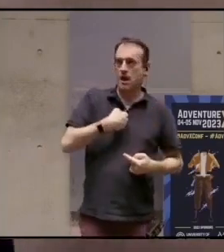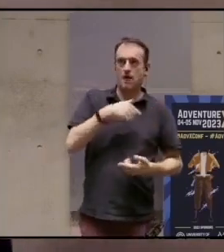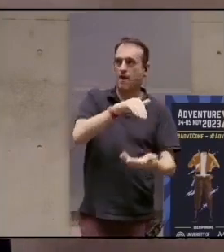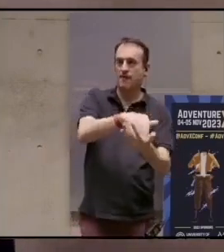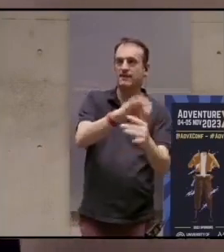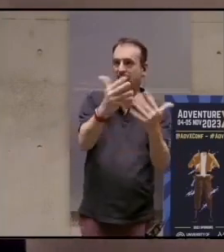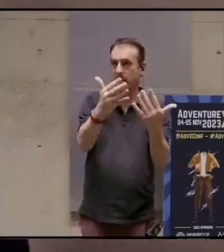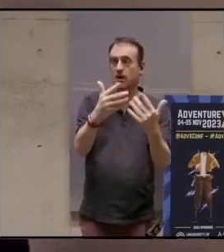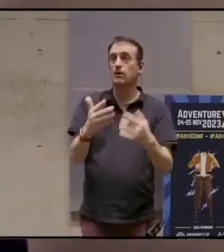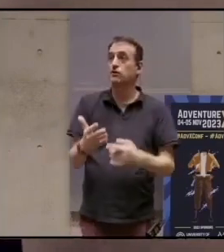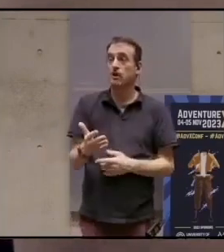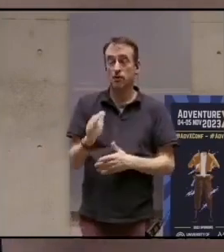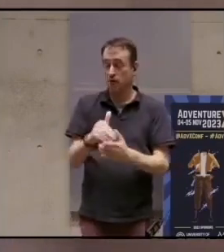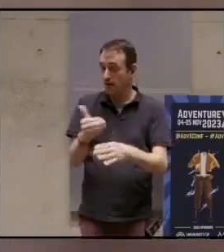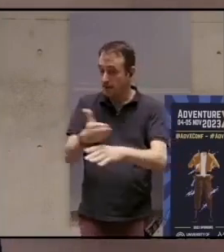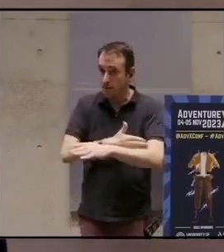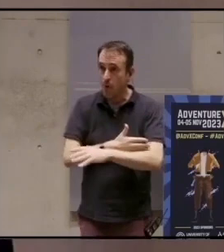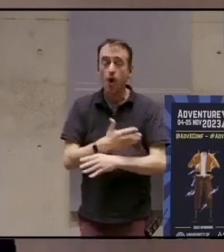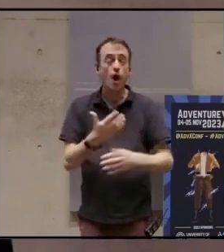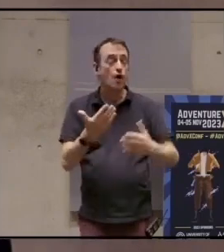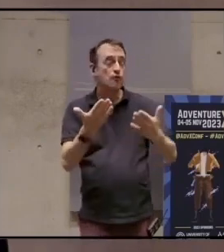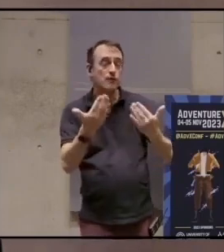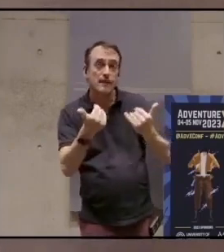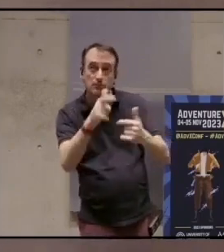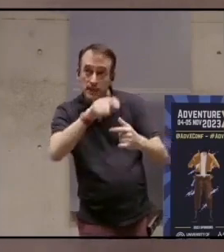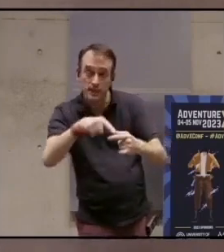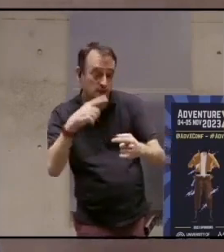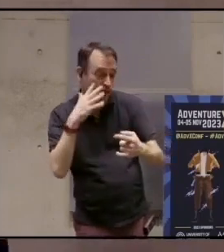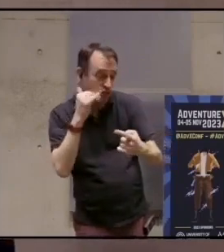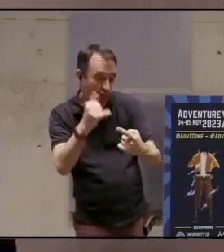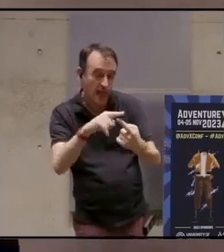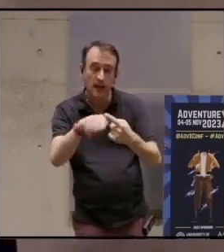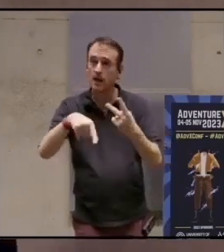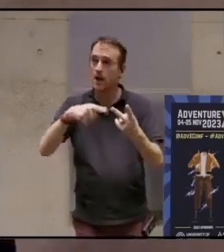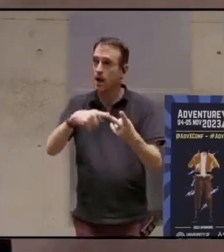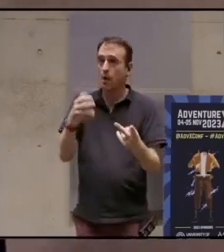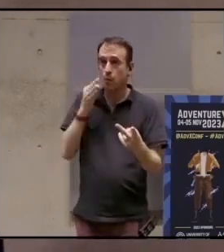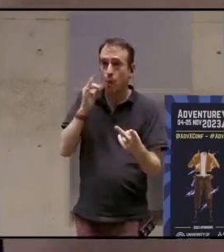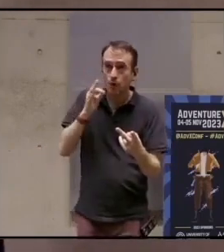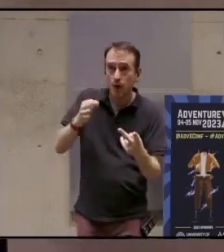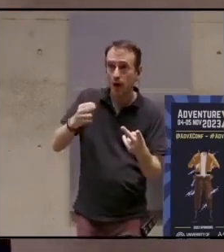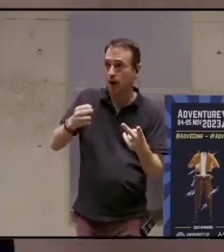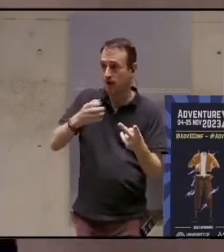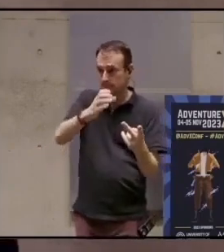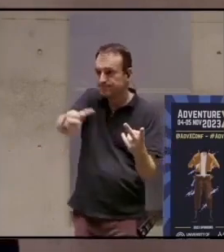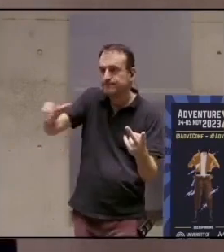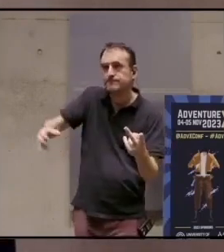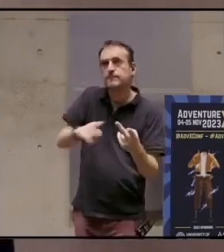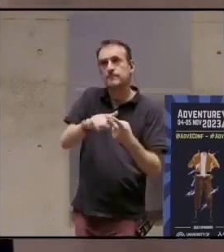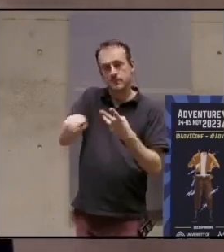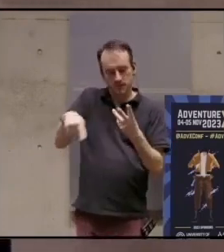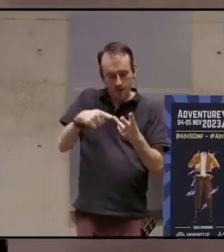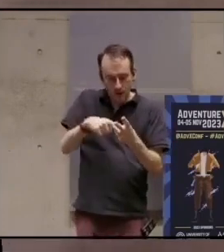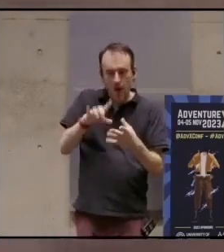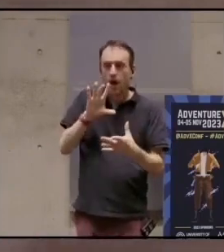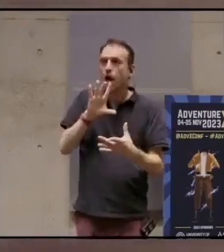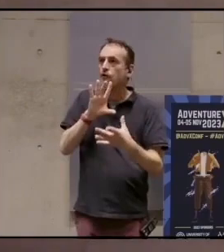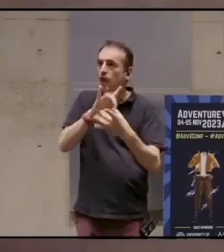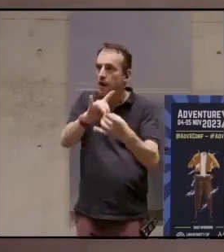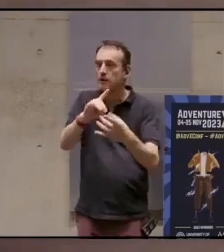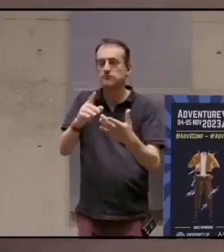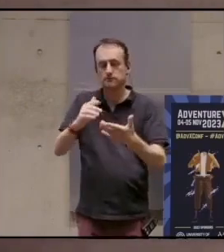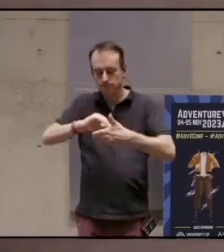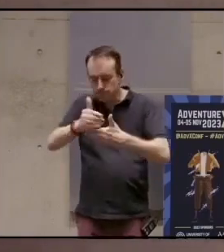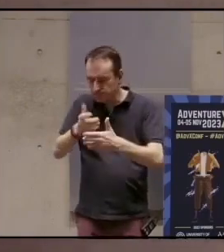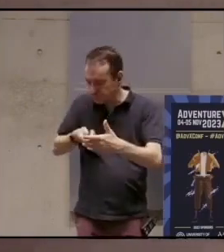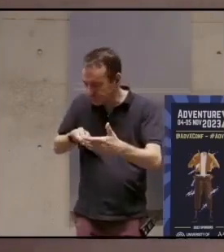getting yourself your water, making sure your tech setup works. If you have your script on your laptop, you got to connect to the Wi-Fi, you got to get plugged in. Do not waste the actor's